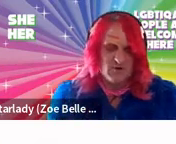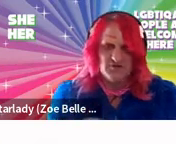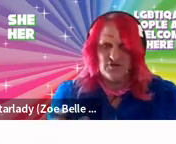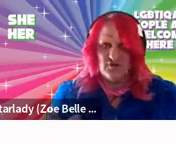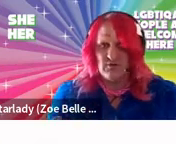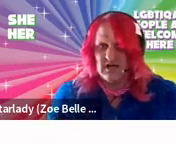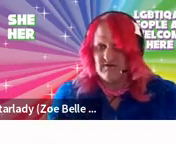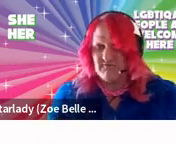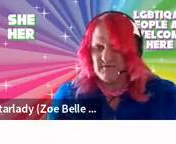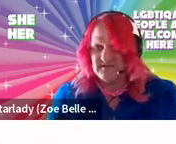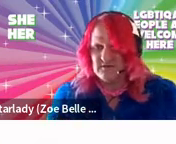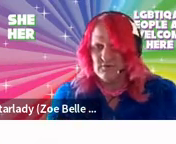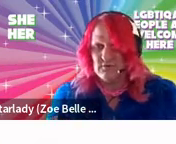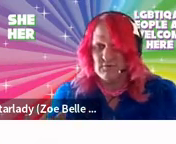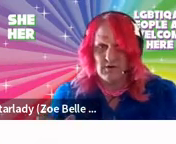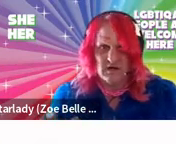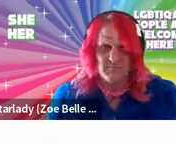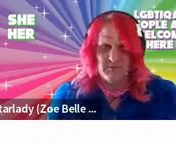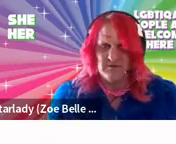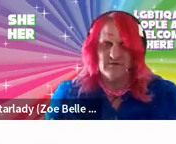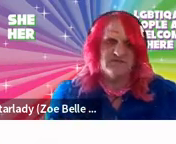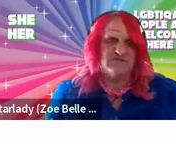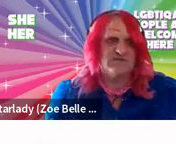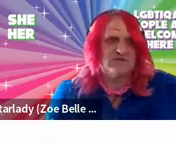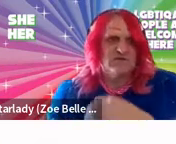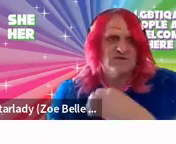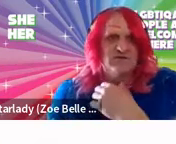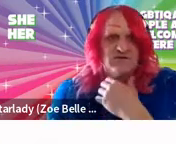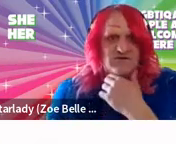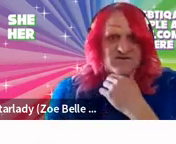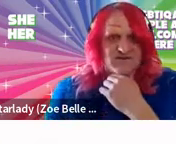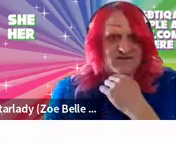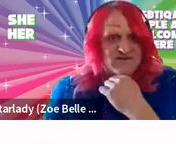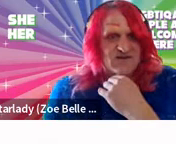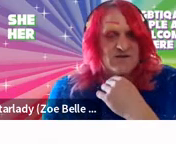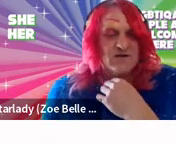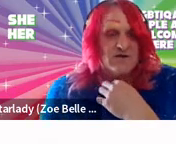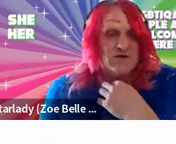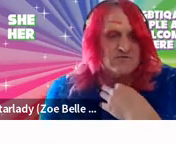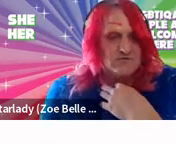both emotional and physical abuse.